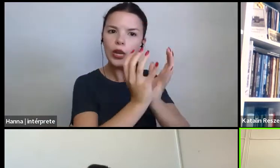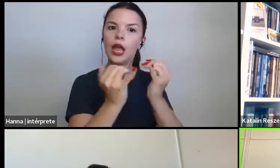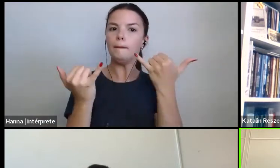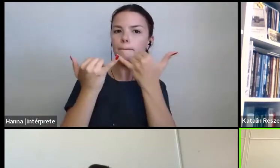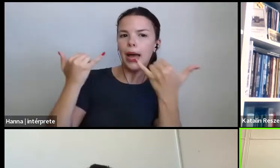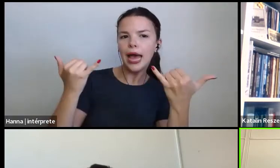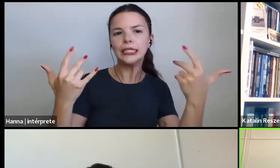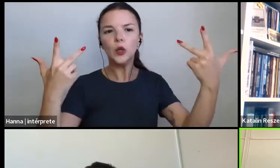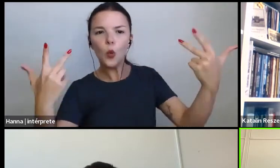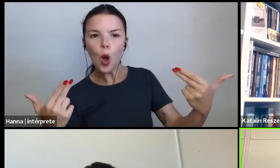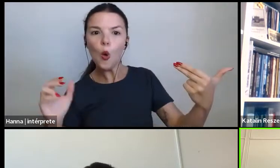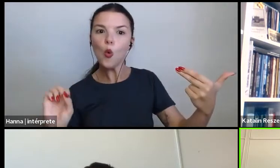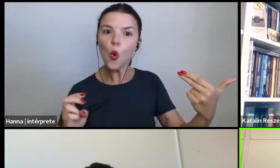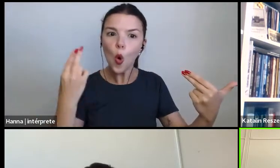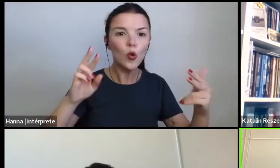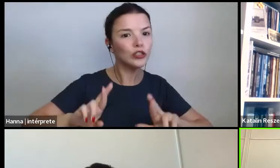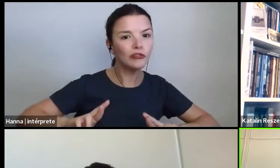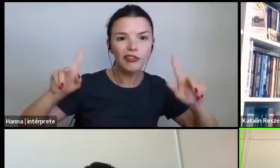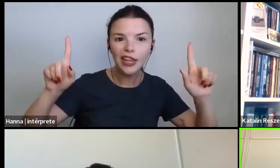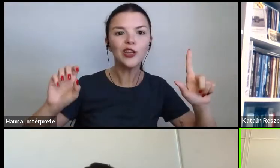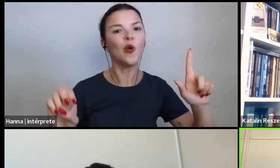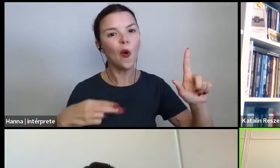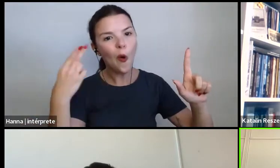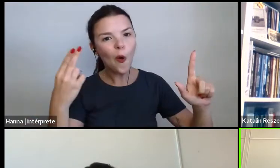be integrated.